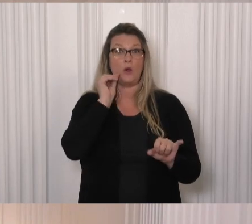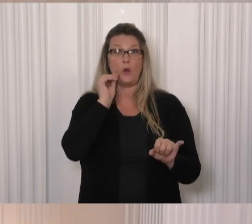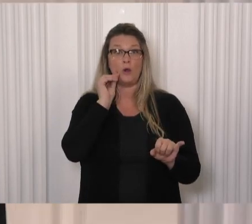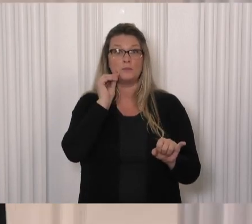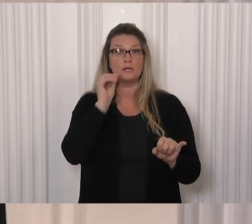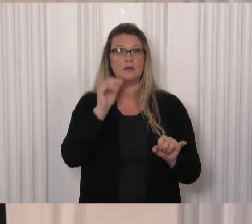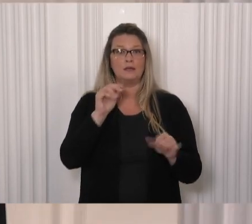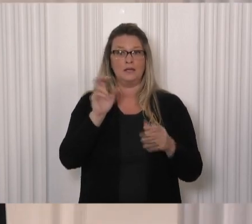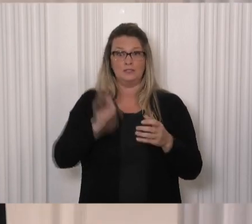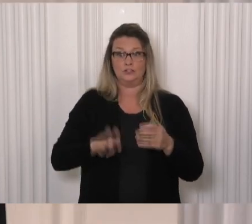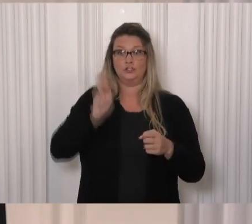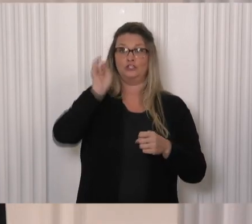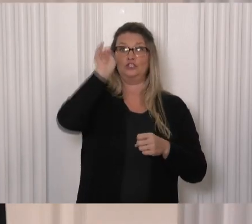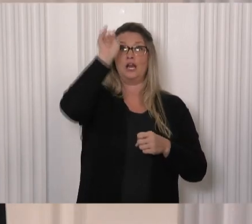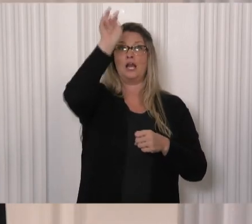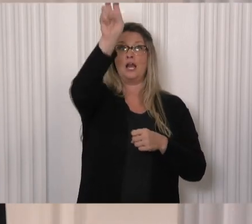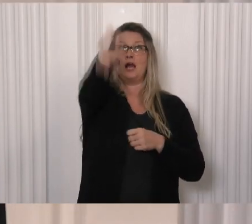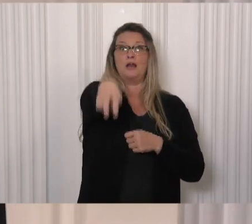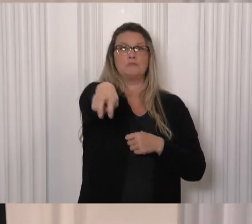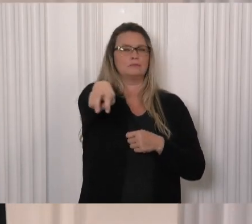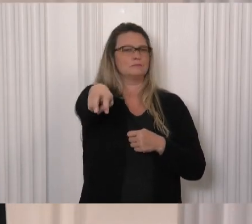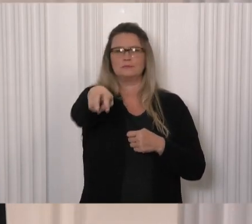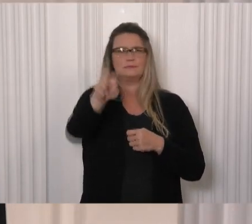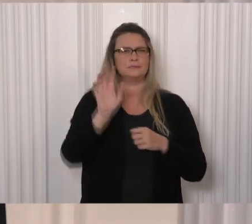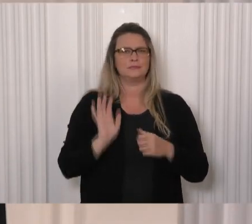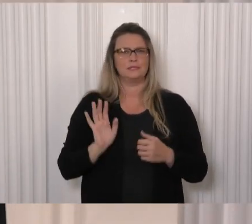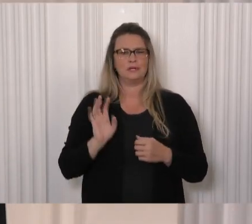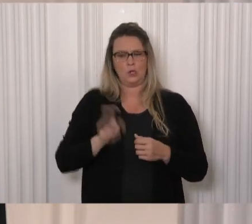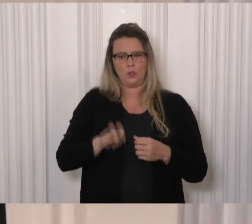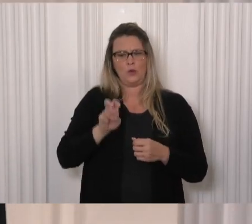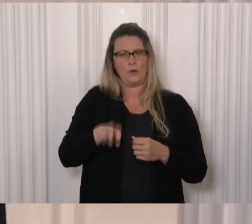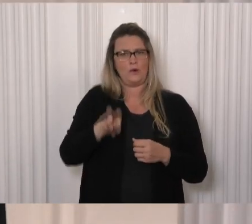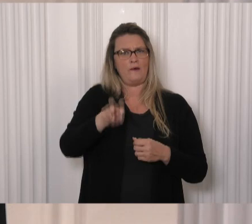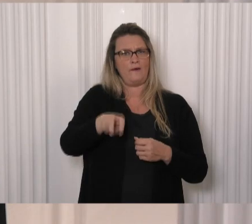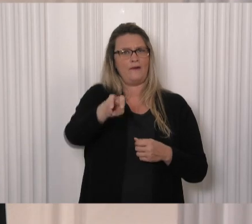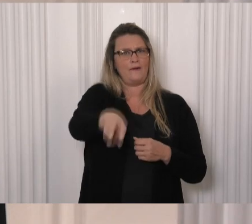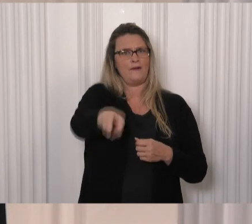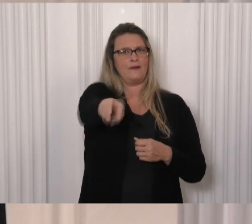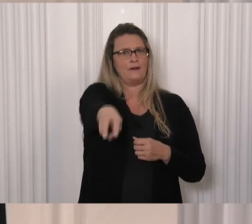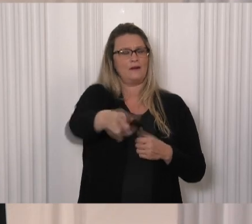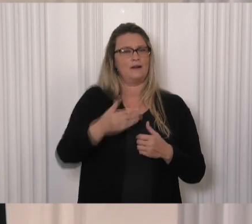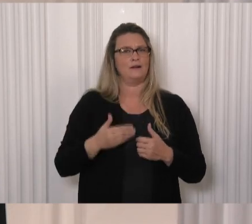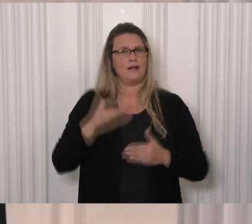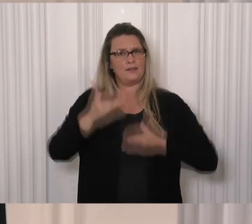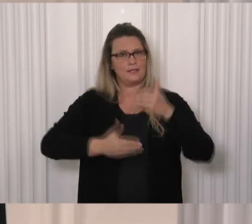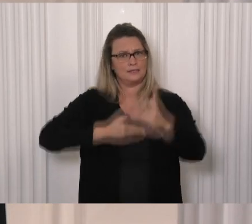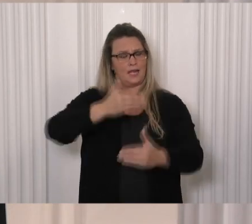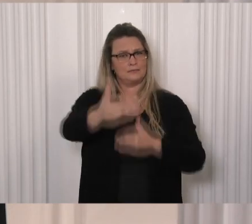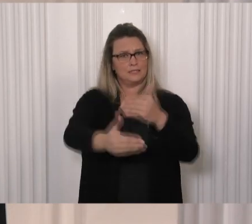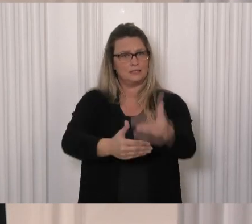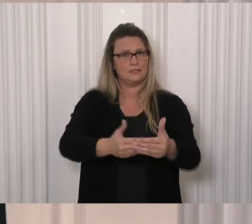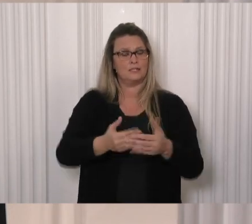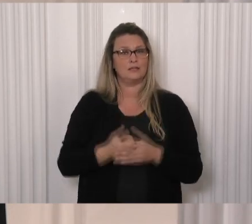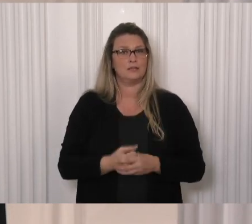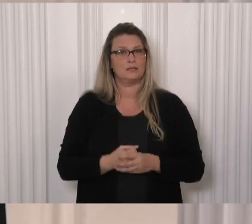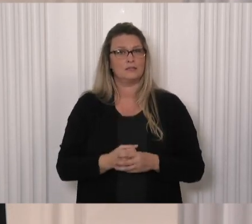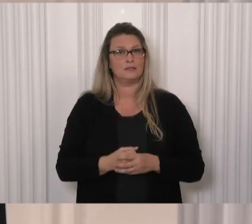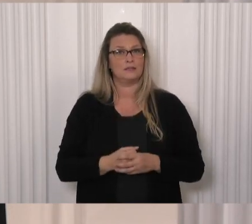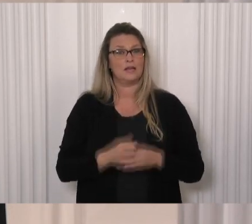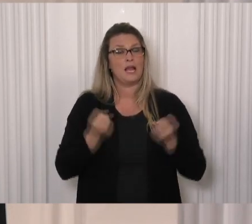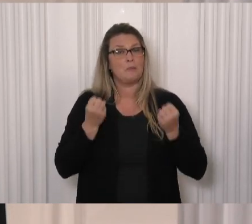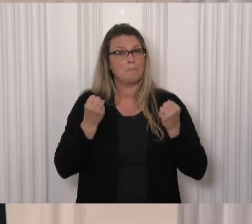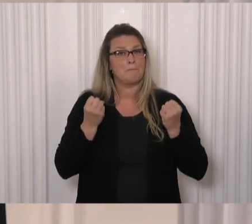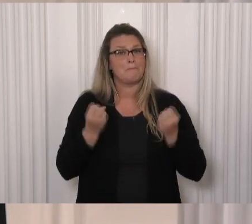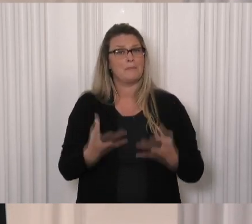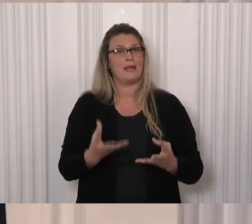irresponsible jump from A to Z, in all honesty, you know, what could come right with that is many,